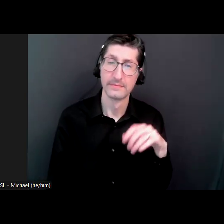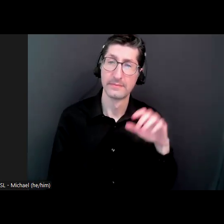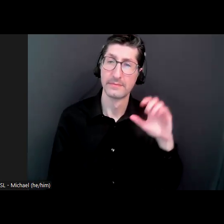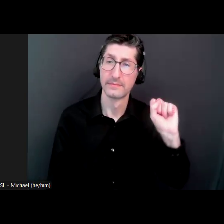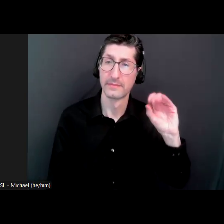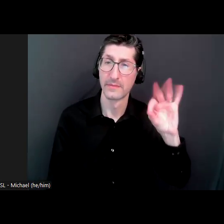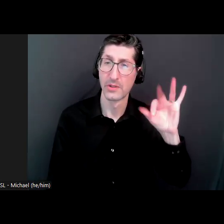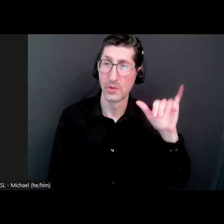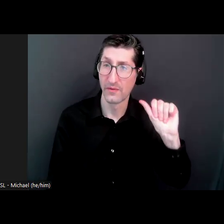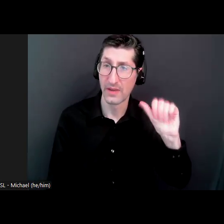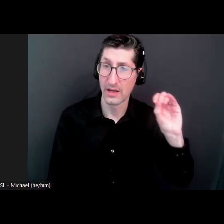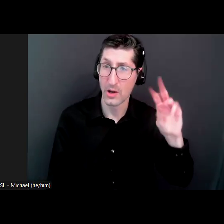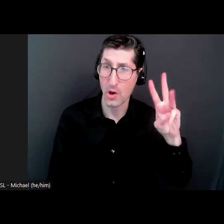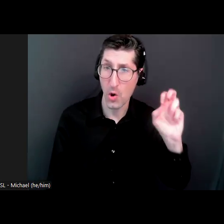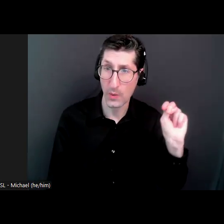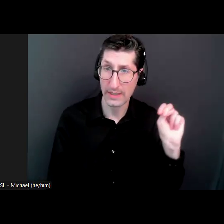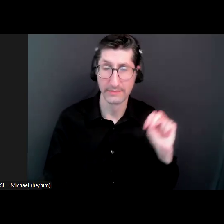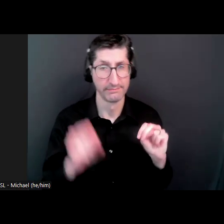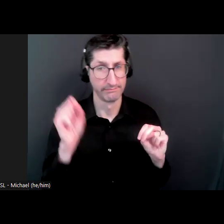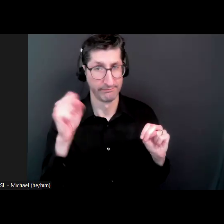Sophia Owen. Yes.